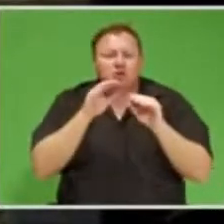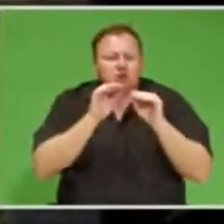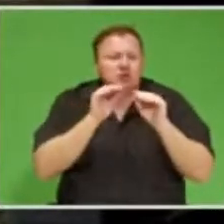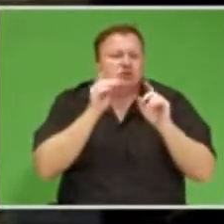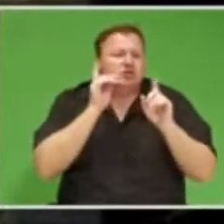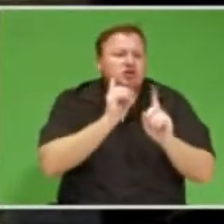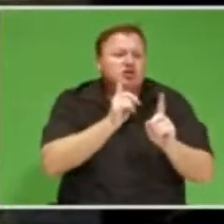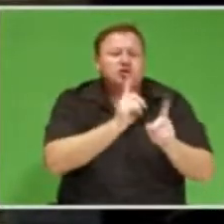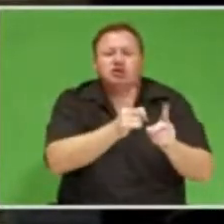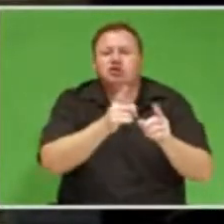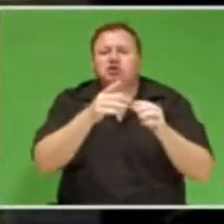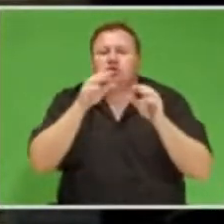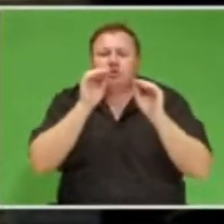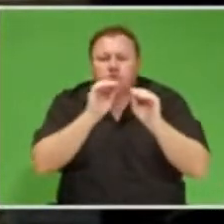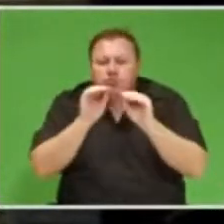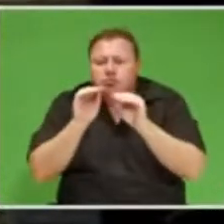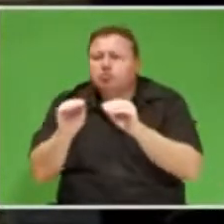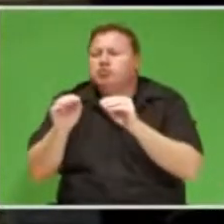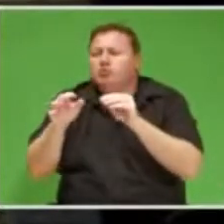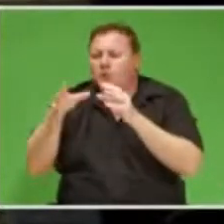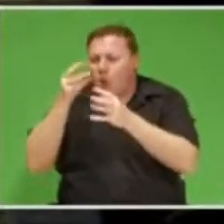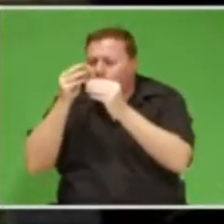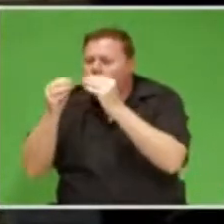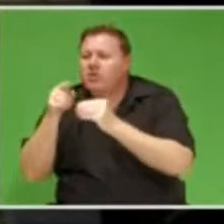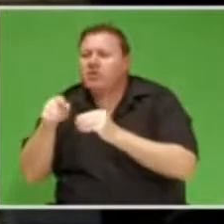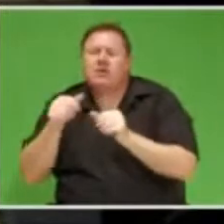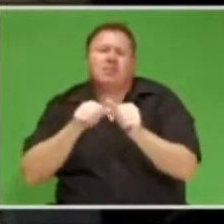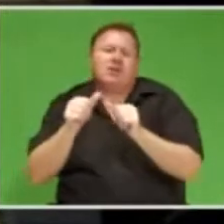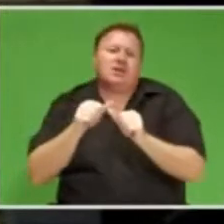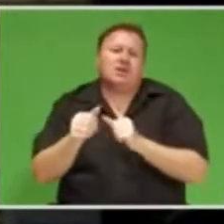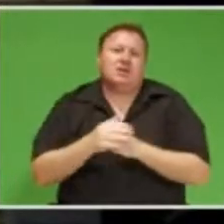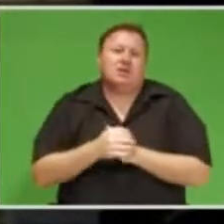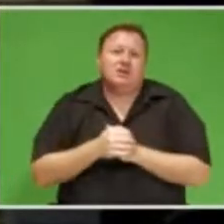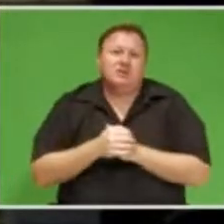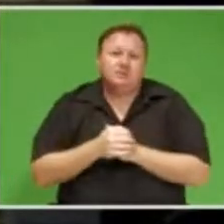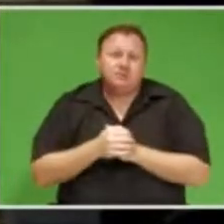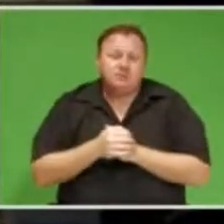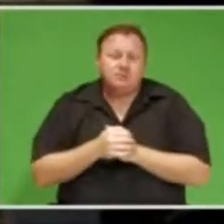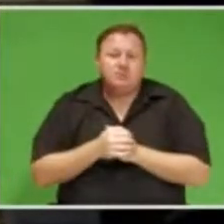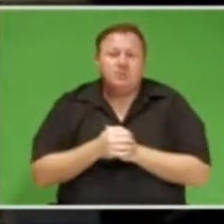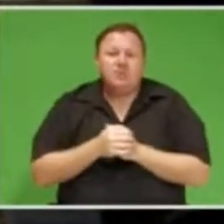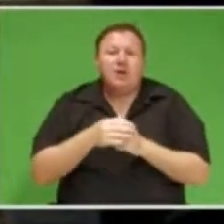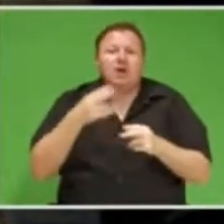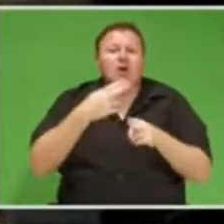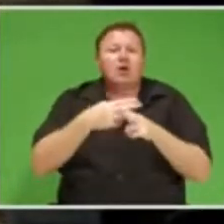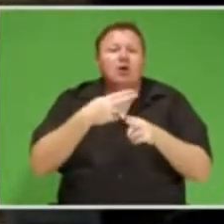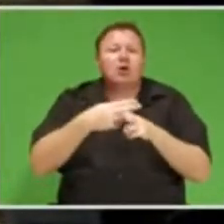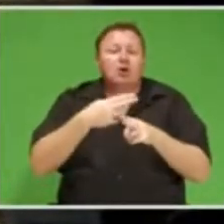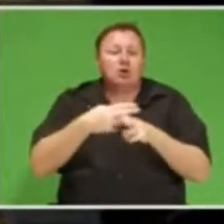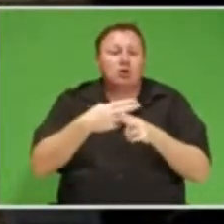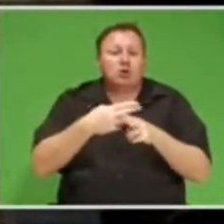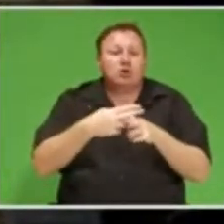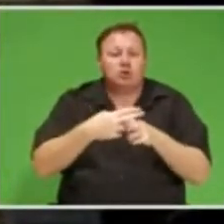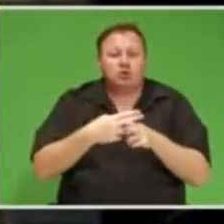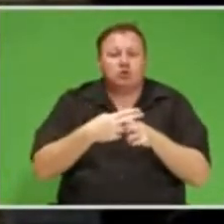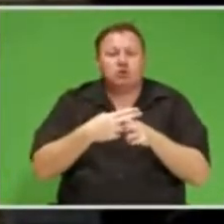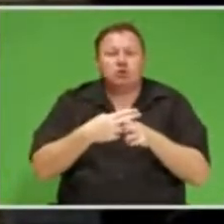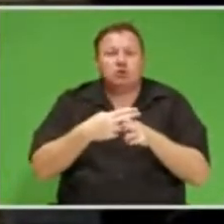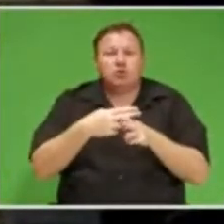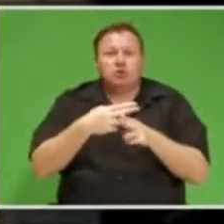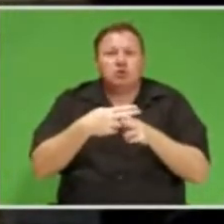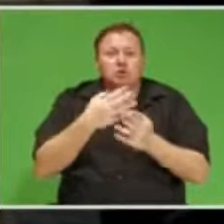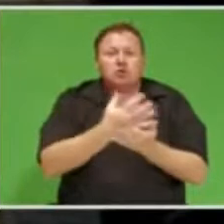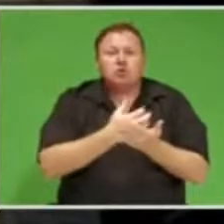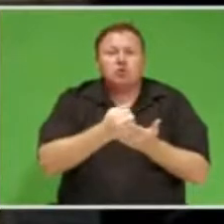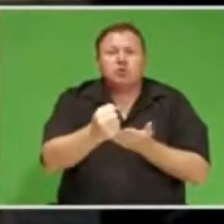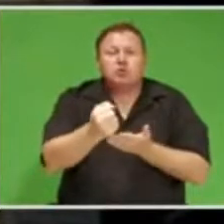The Sanitation Appropriate for Education initiative, known as SAFE, together with government's Accelerated